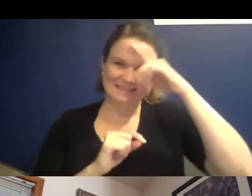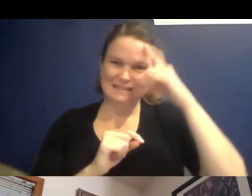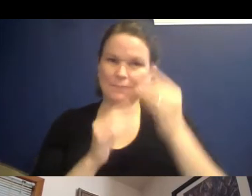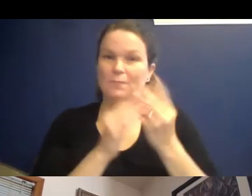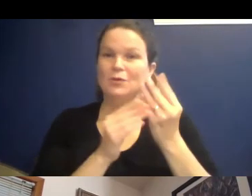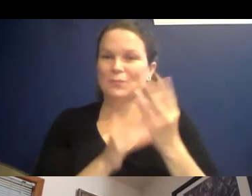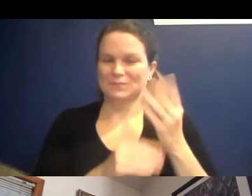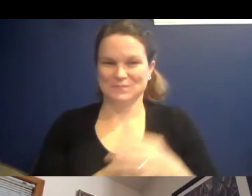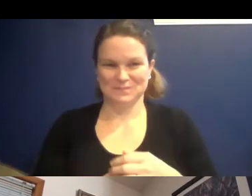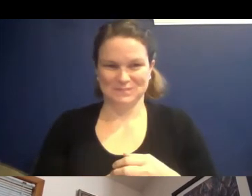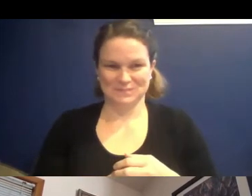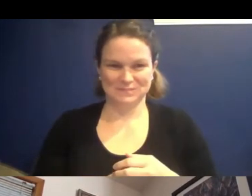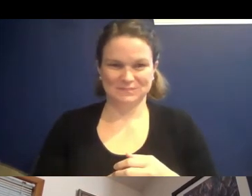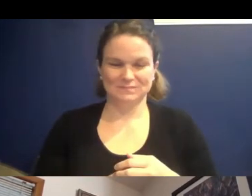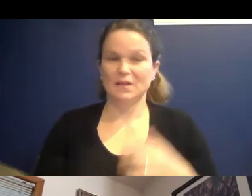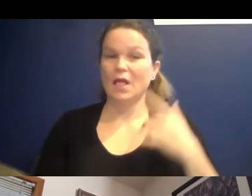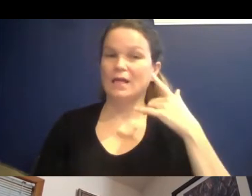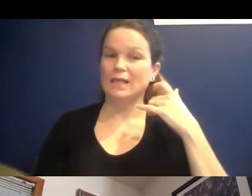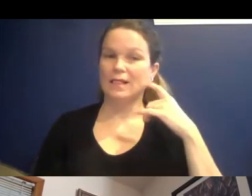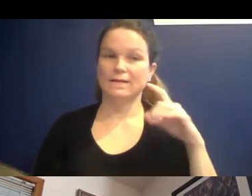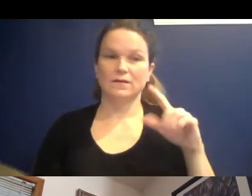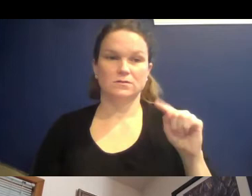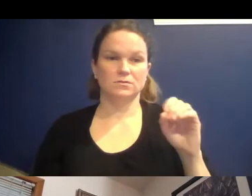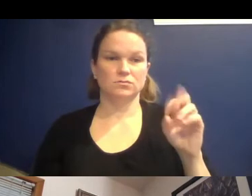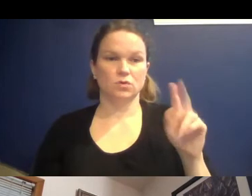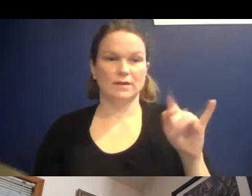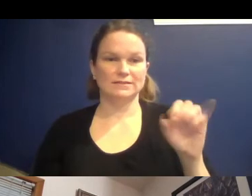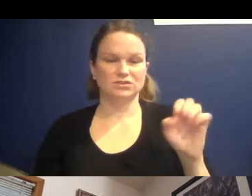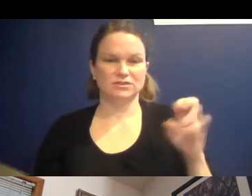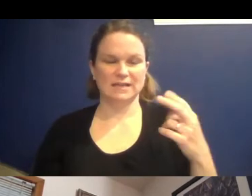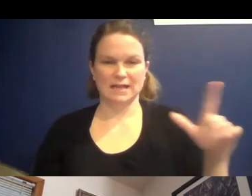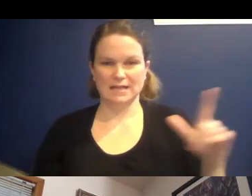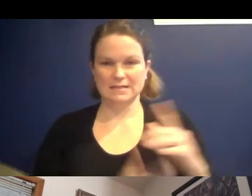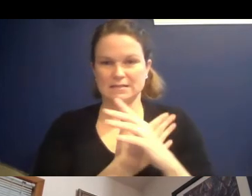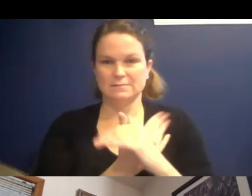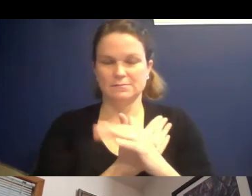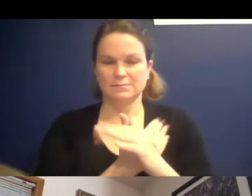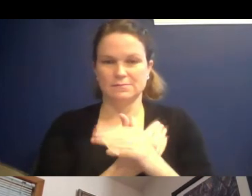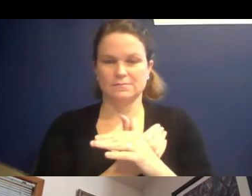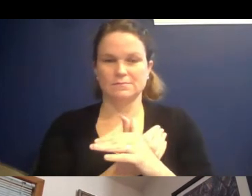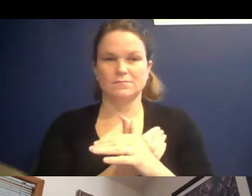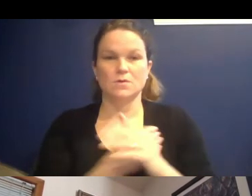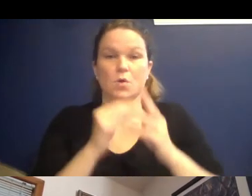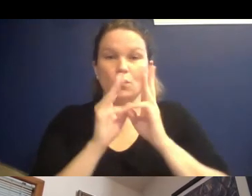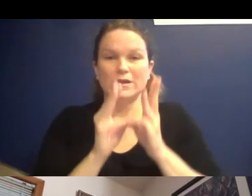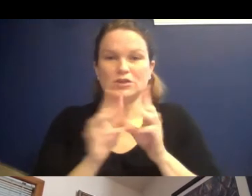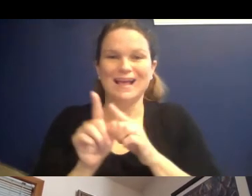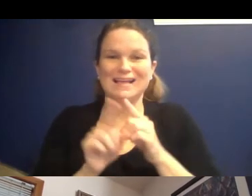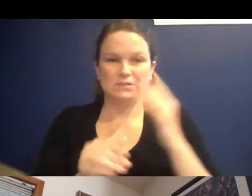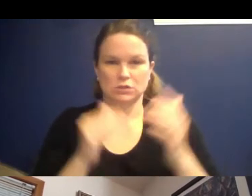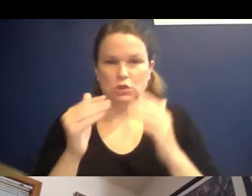flower. California tortoiseshell butterflies overwinter as adults, unlike others that overwinter